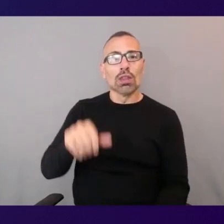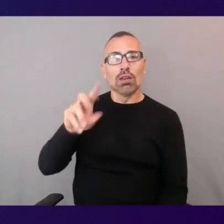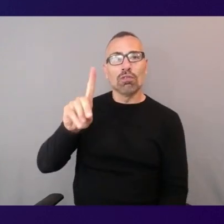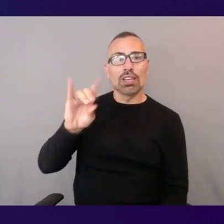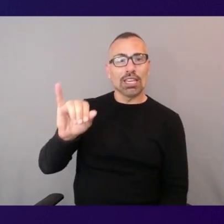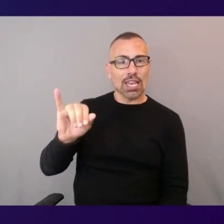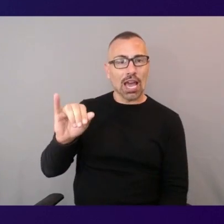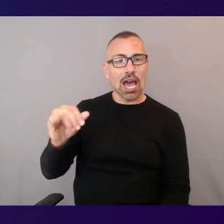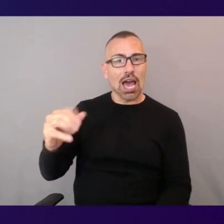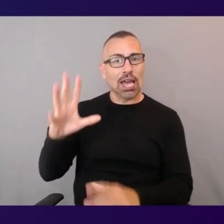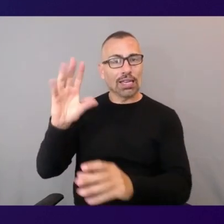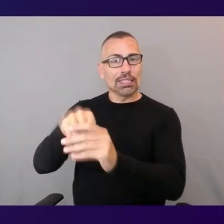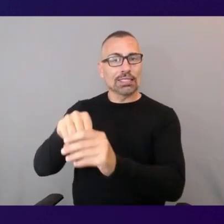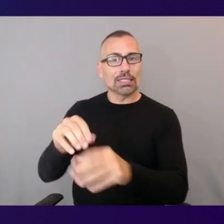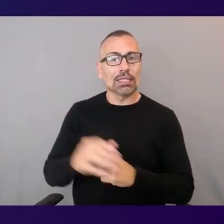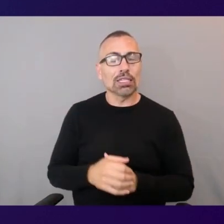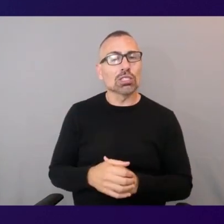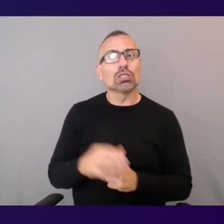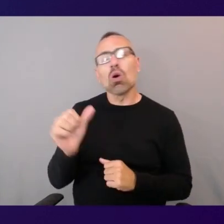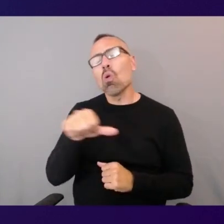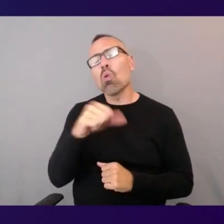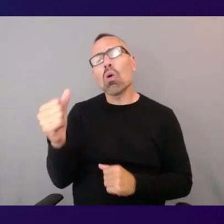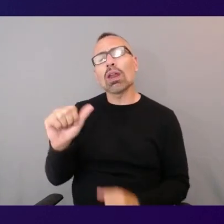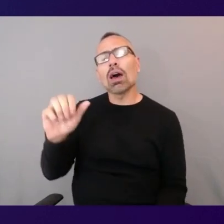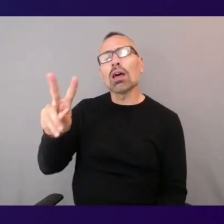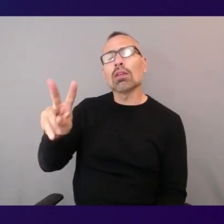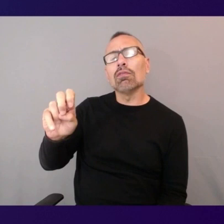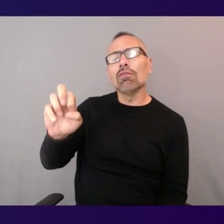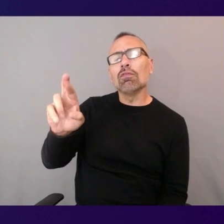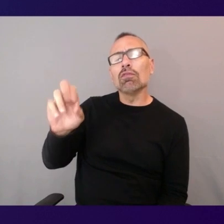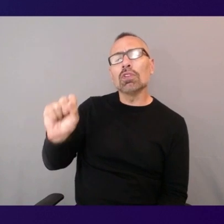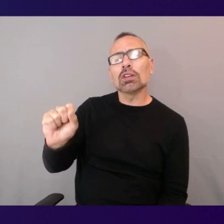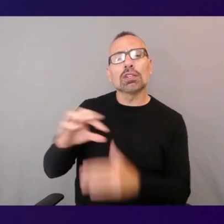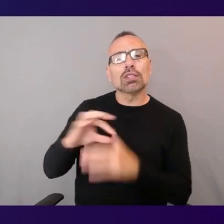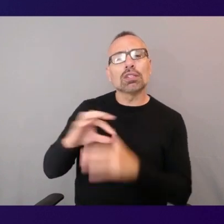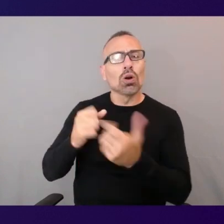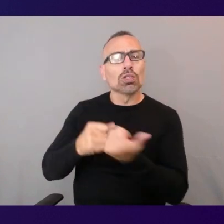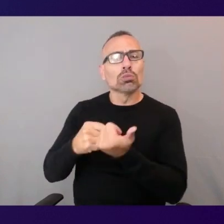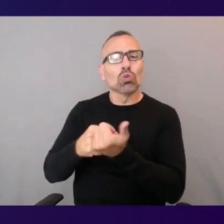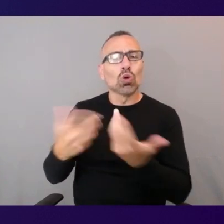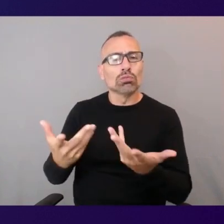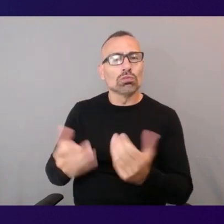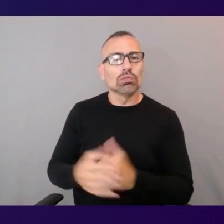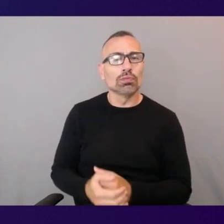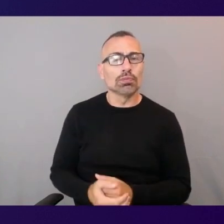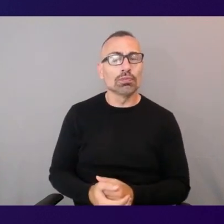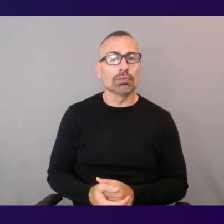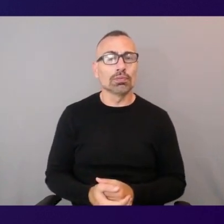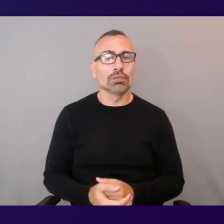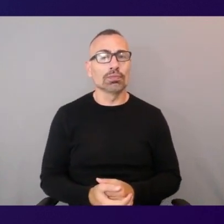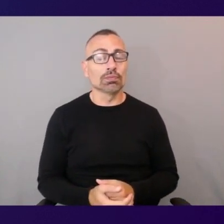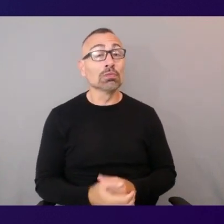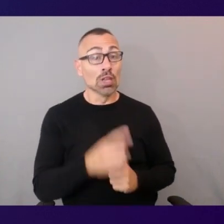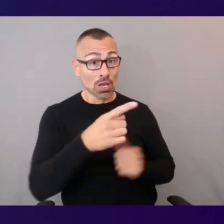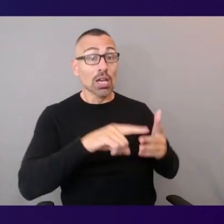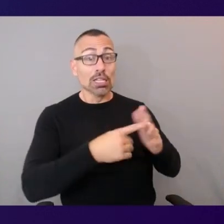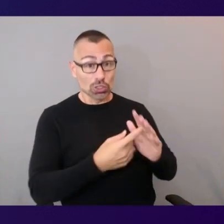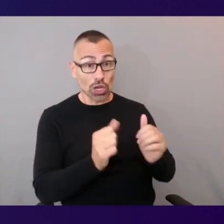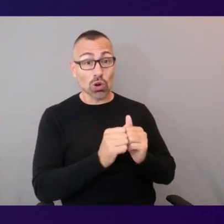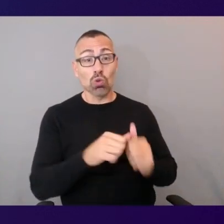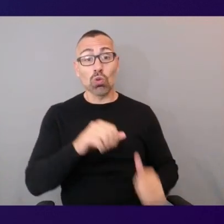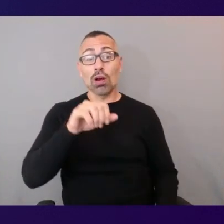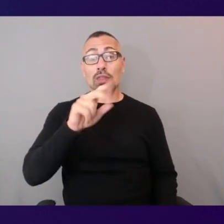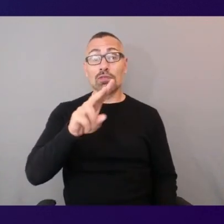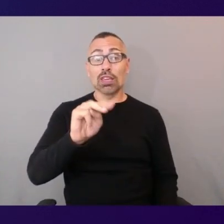what other vendors as Core kind of support or work well with? Yeah, so we did launch with VMware Horizon 8 this past